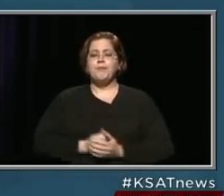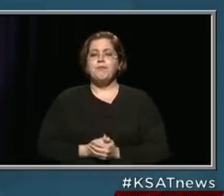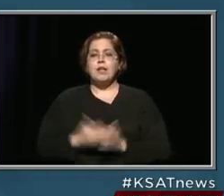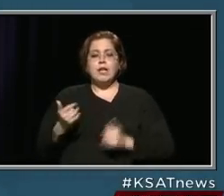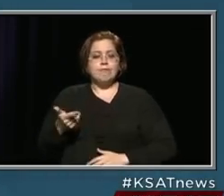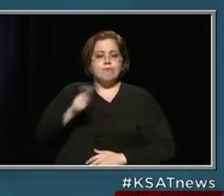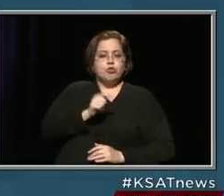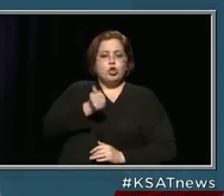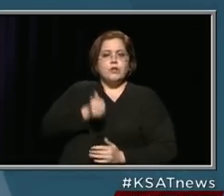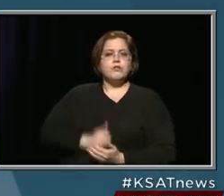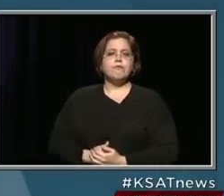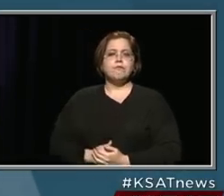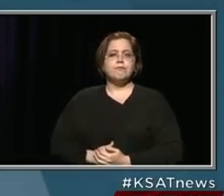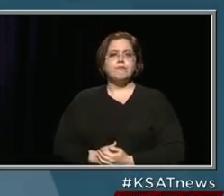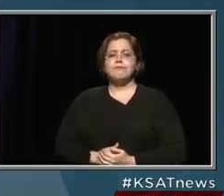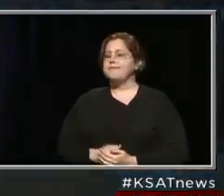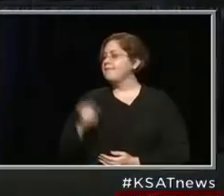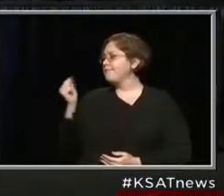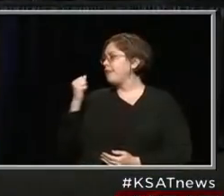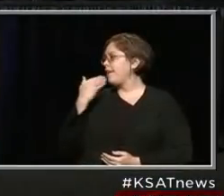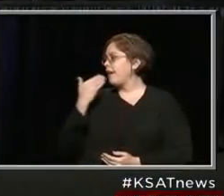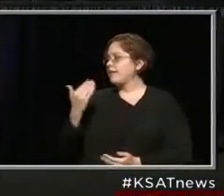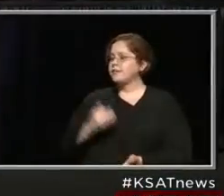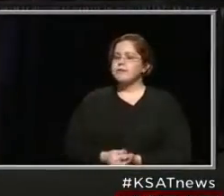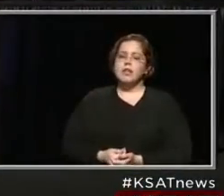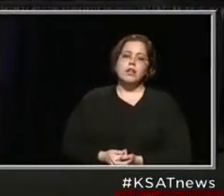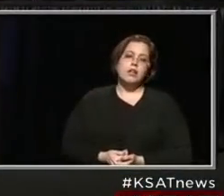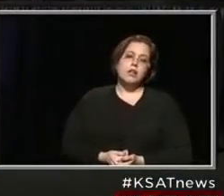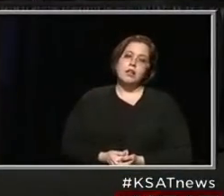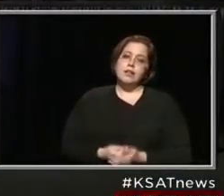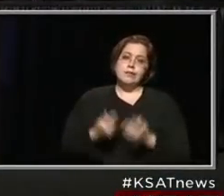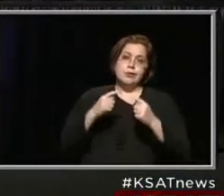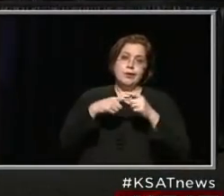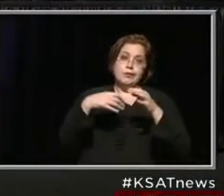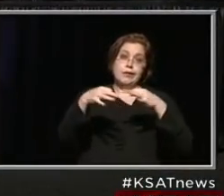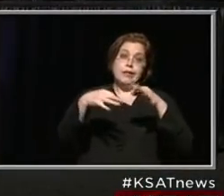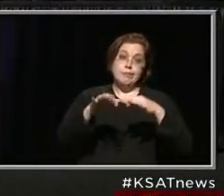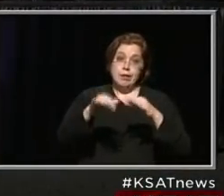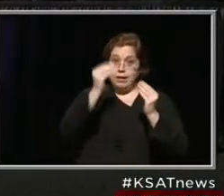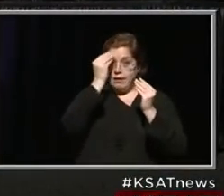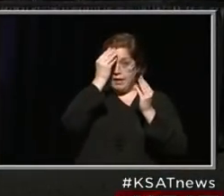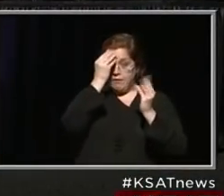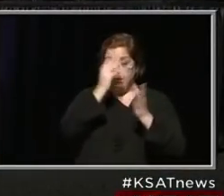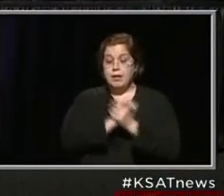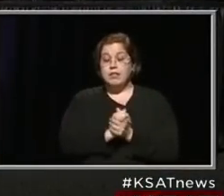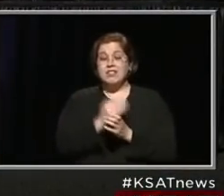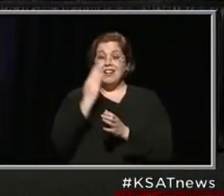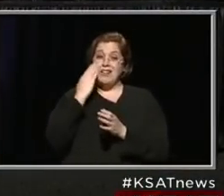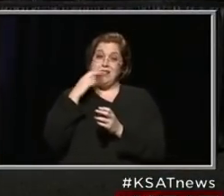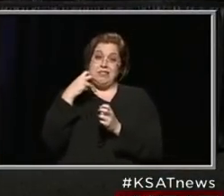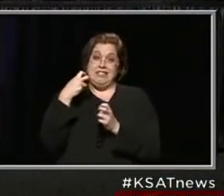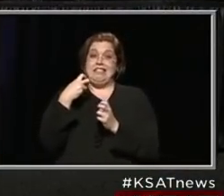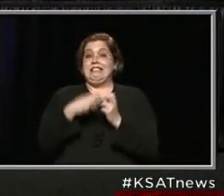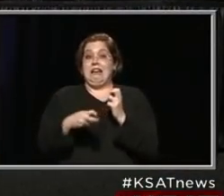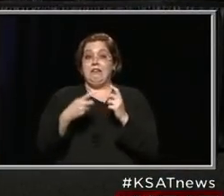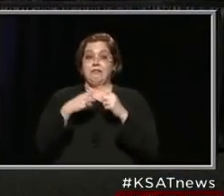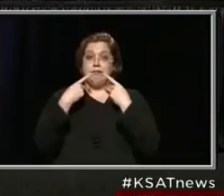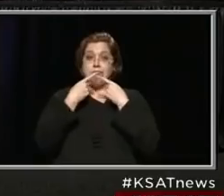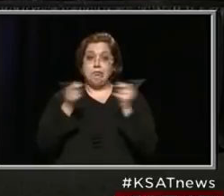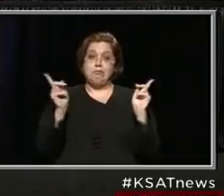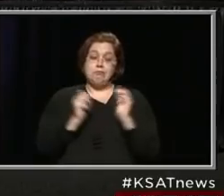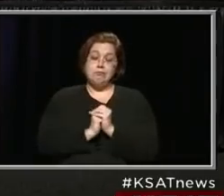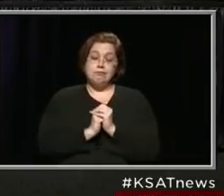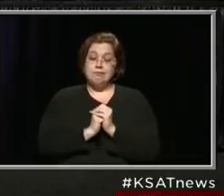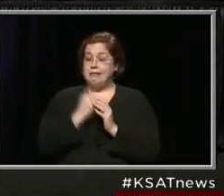turn it over now to Judge Wolf. Yeah, well, thanks for trying to explain that data. I know it's a difficult thing to communicate, and I think